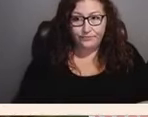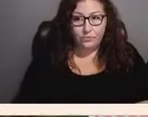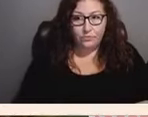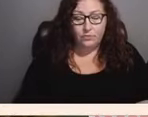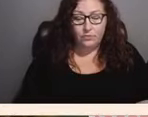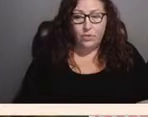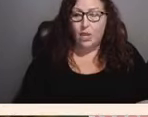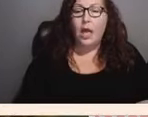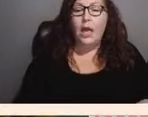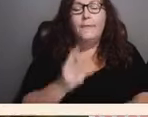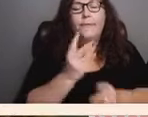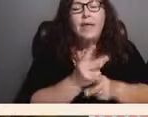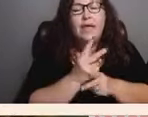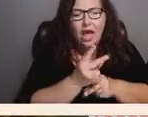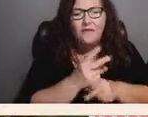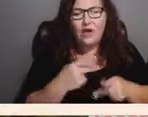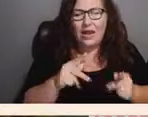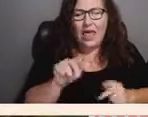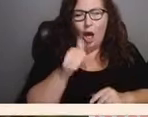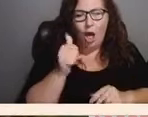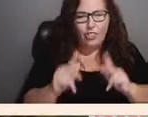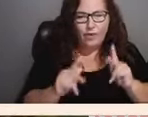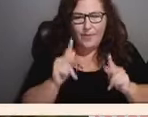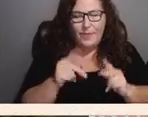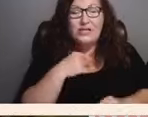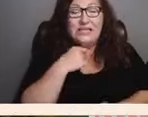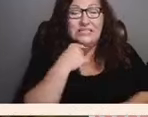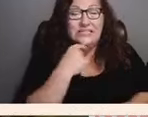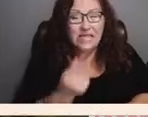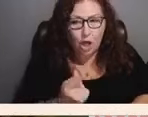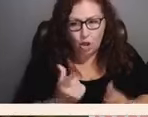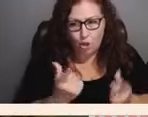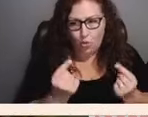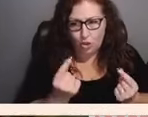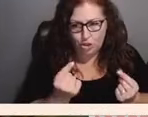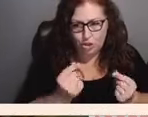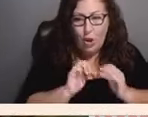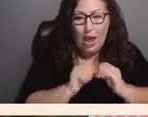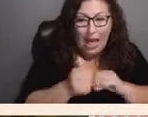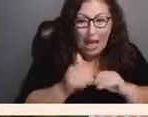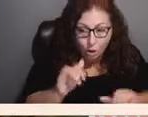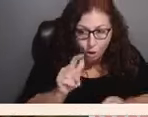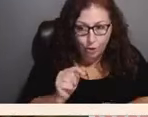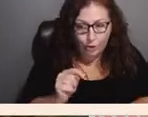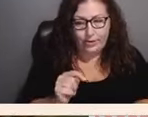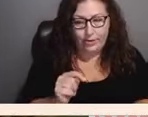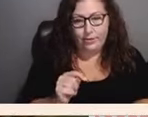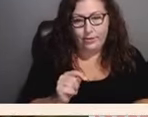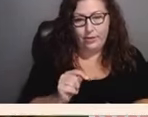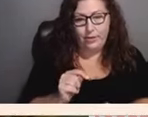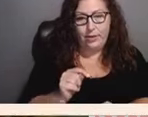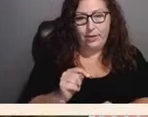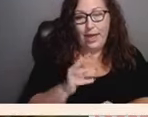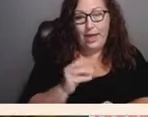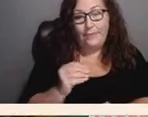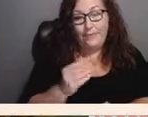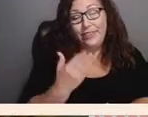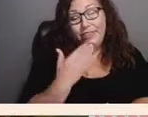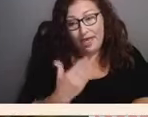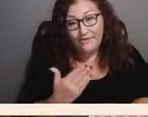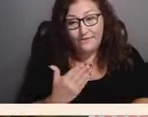to allow others to tell you what to do, how to do it, and be thankful that